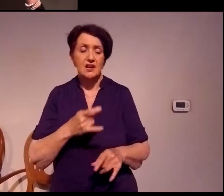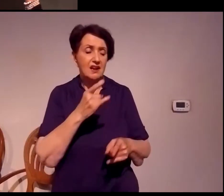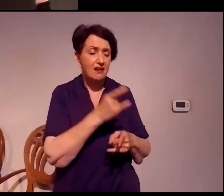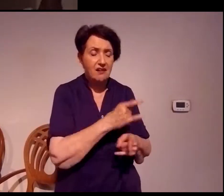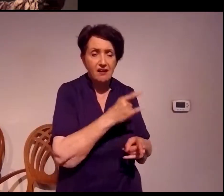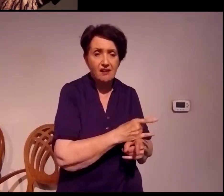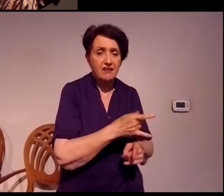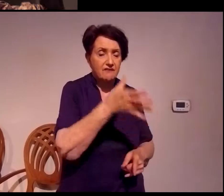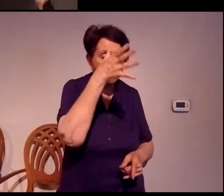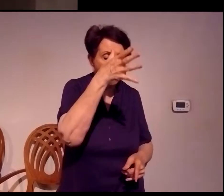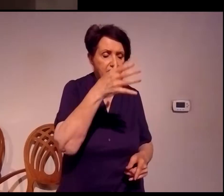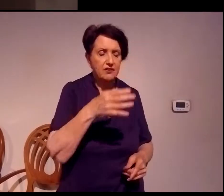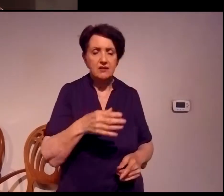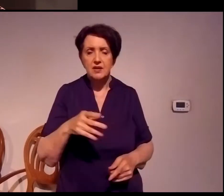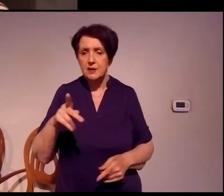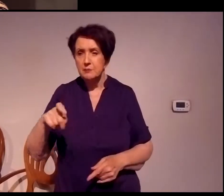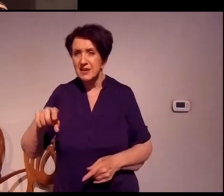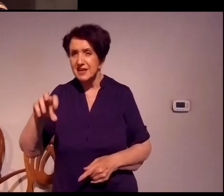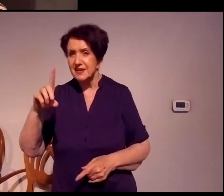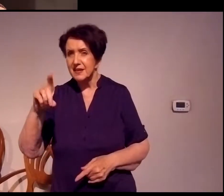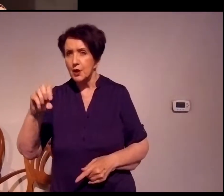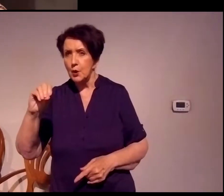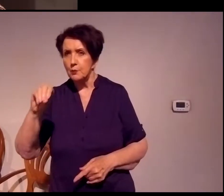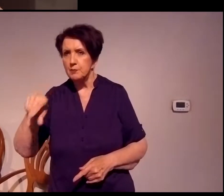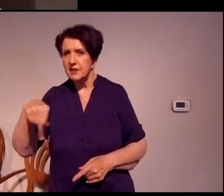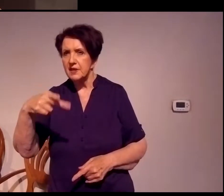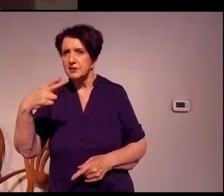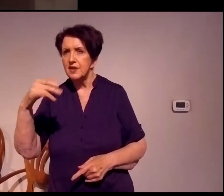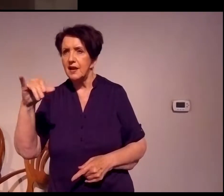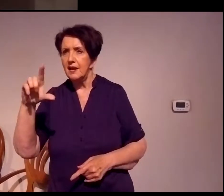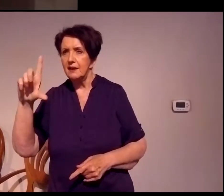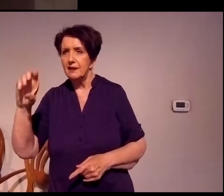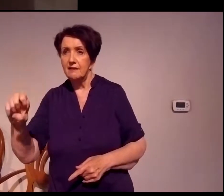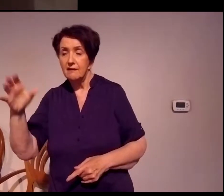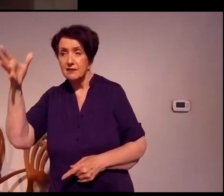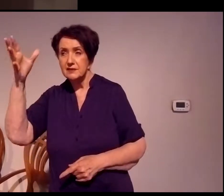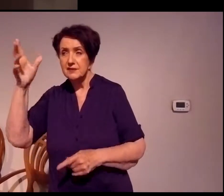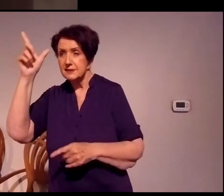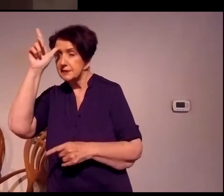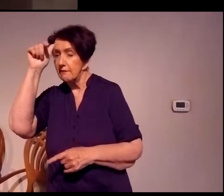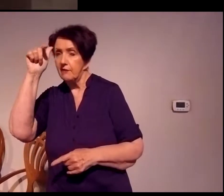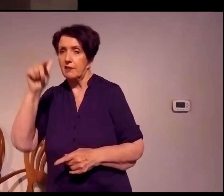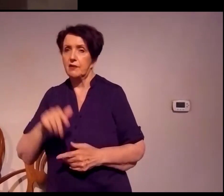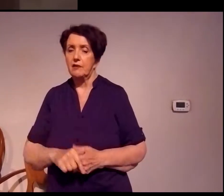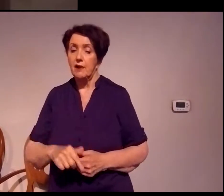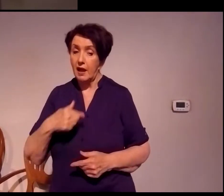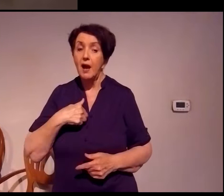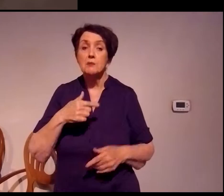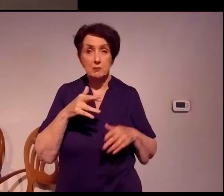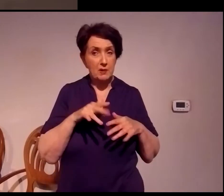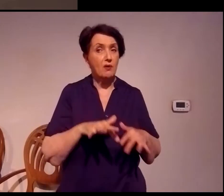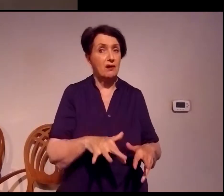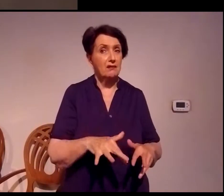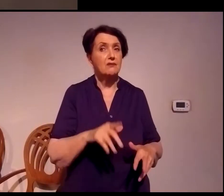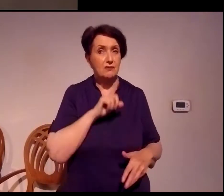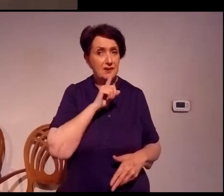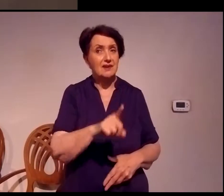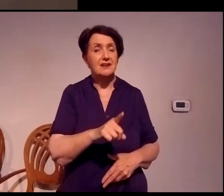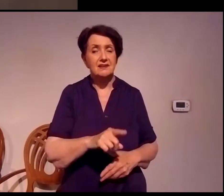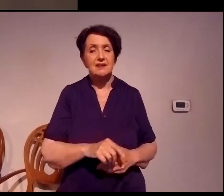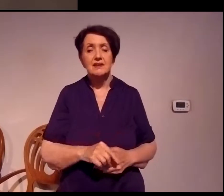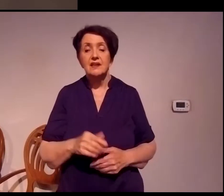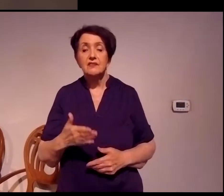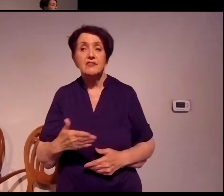a pedophile stepfather. I'm a miracle. And so the thing is that what I